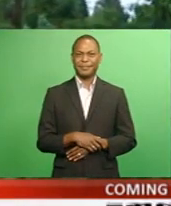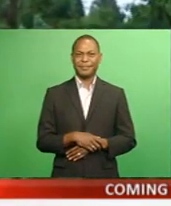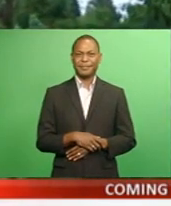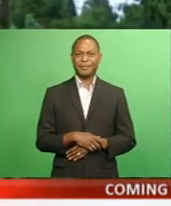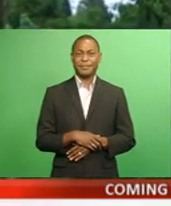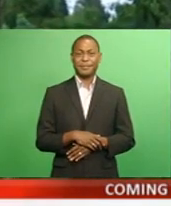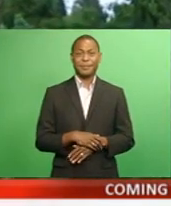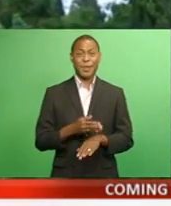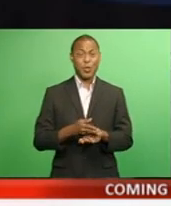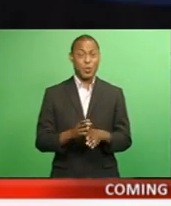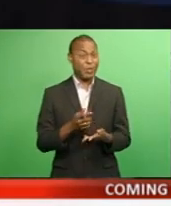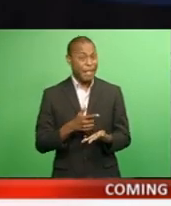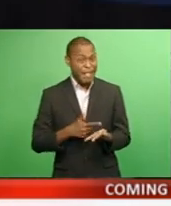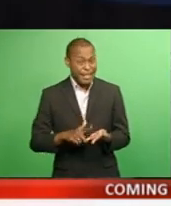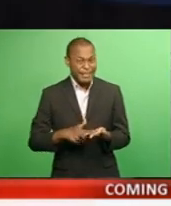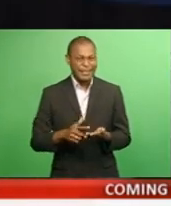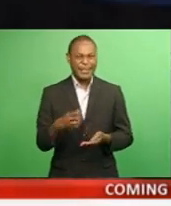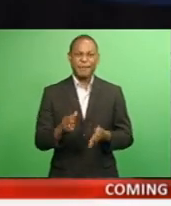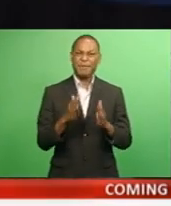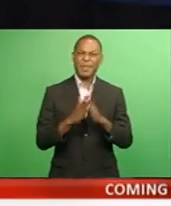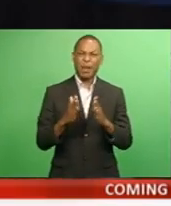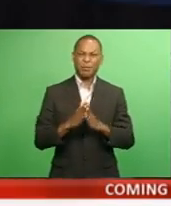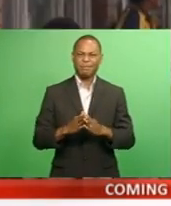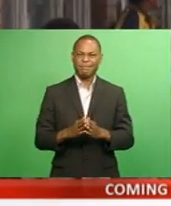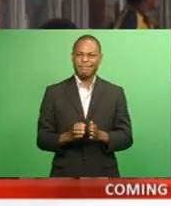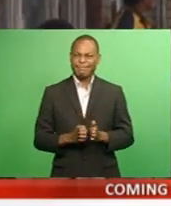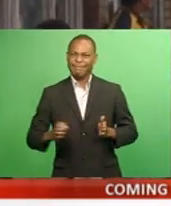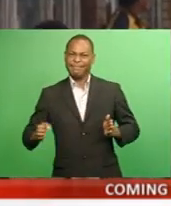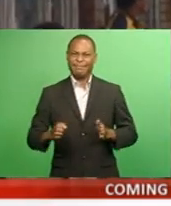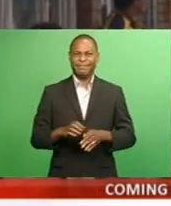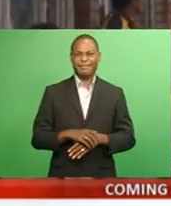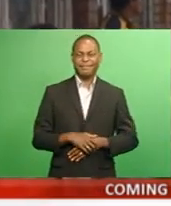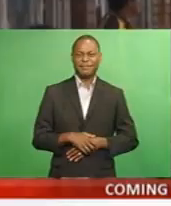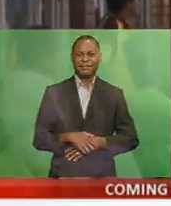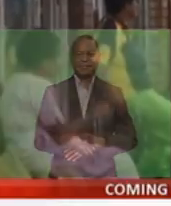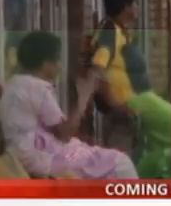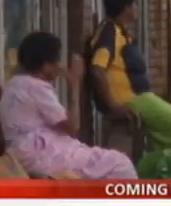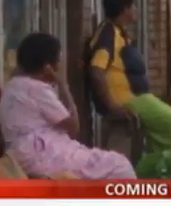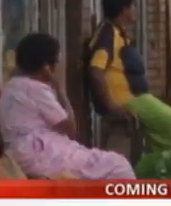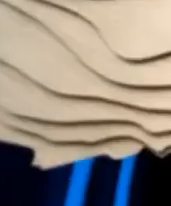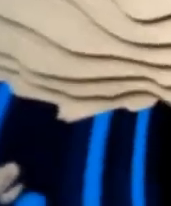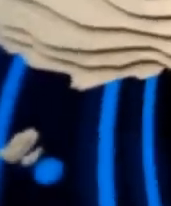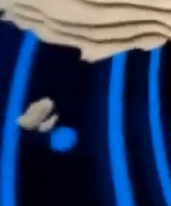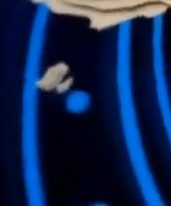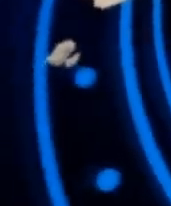And leases acquired for Kurovo Town extension. Stay with us.